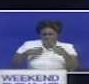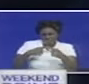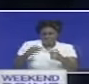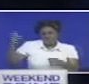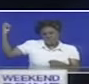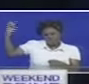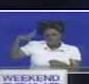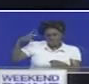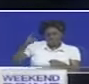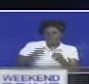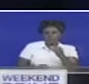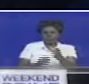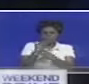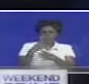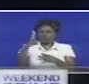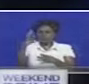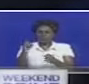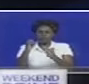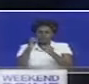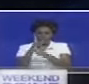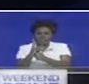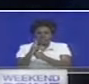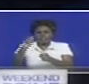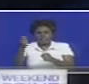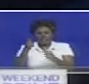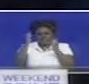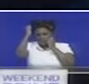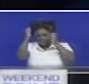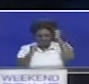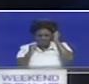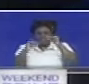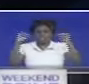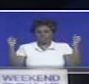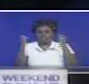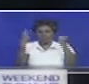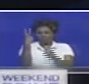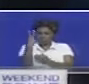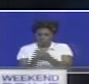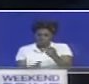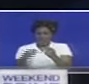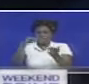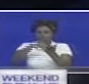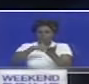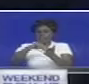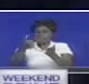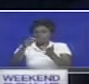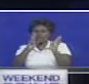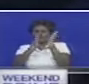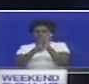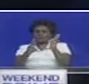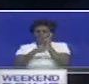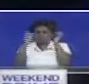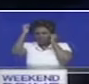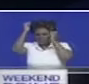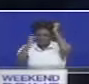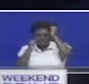to emerge the 2014 Kenya Defence Forces cross-country champions. The two will be among other athletes who will represent the Defence